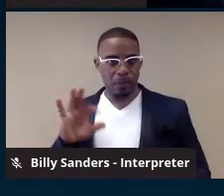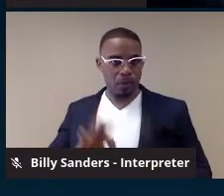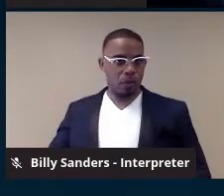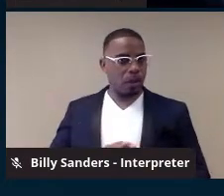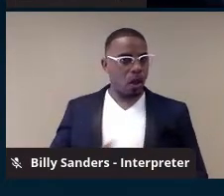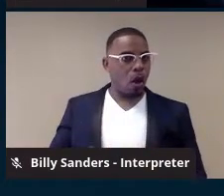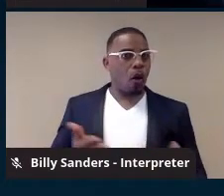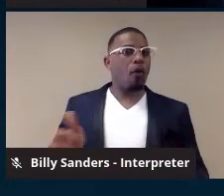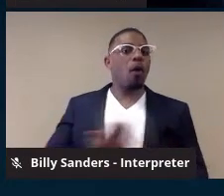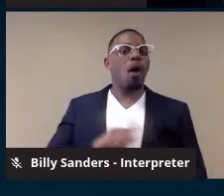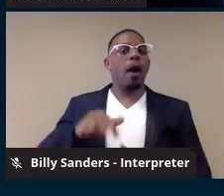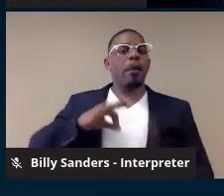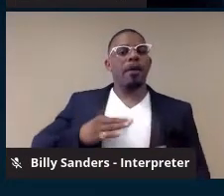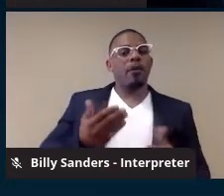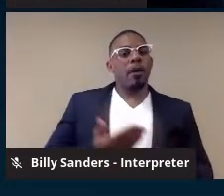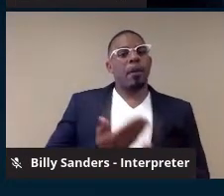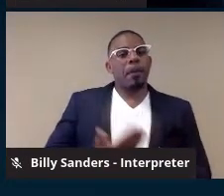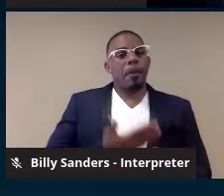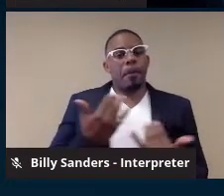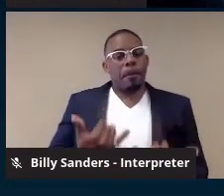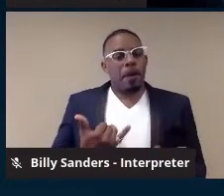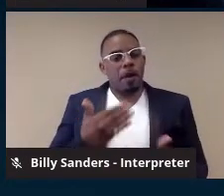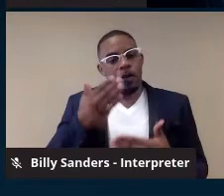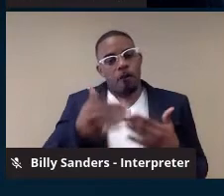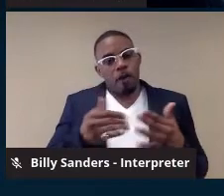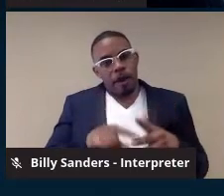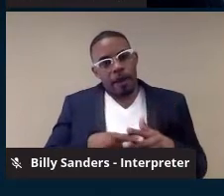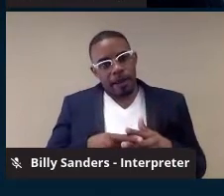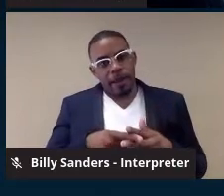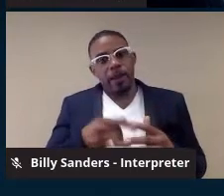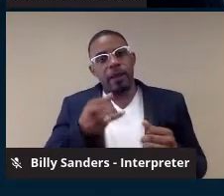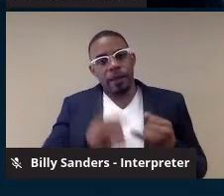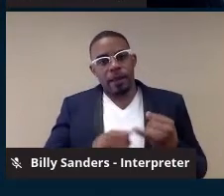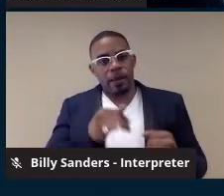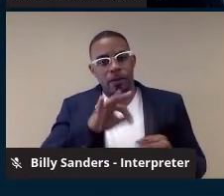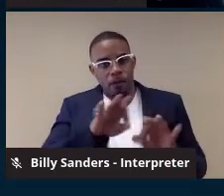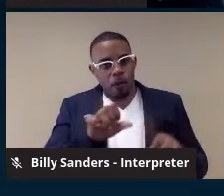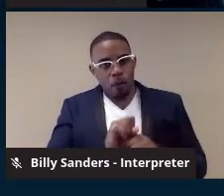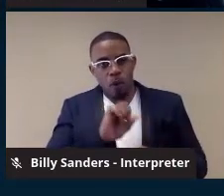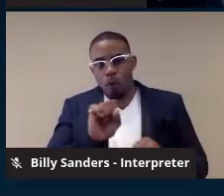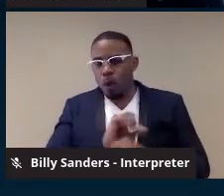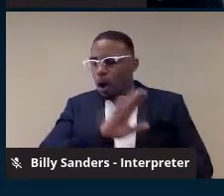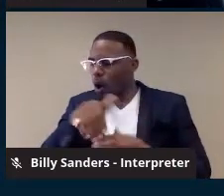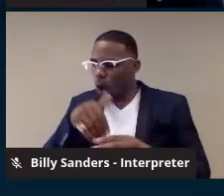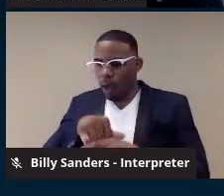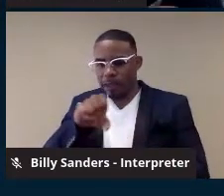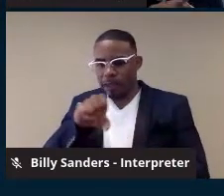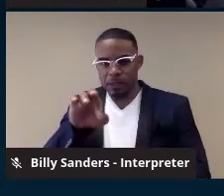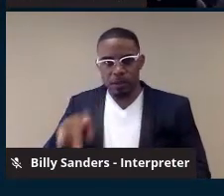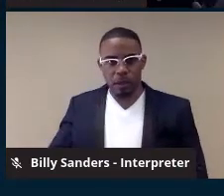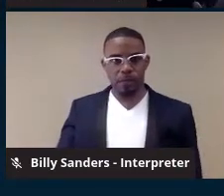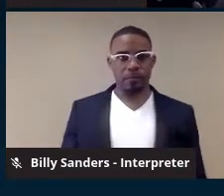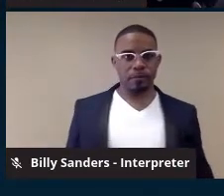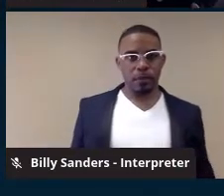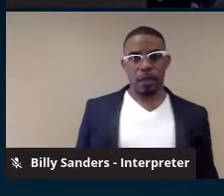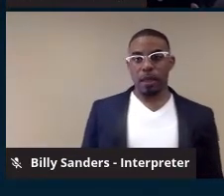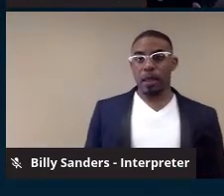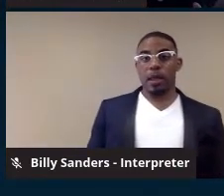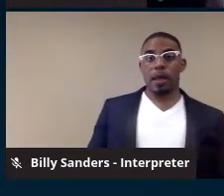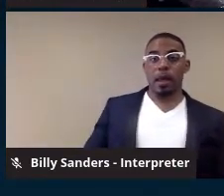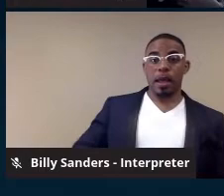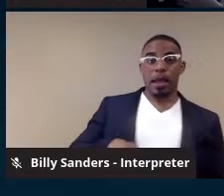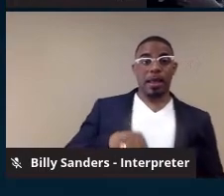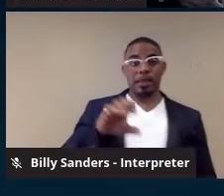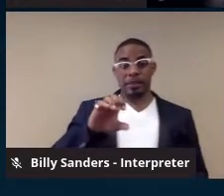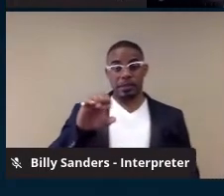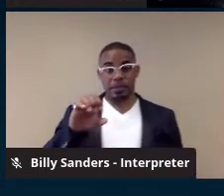the benefits of a modern front-end framework while working entirely in C#. So that working entirely in C#